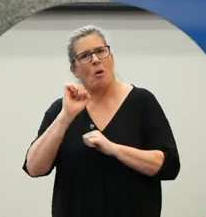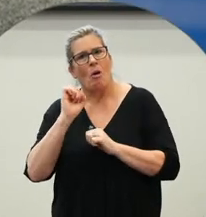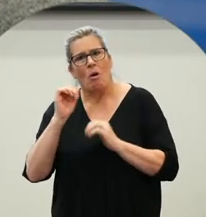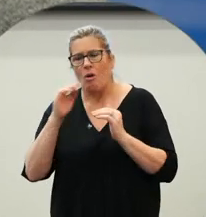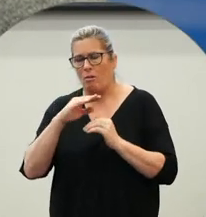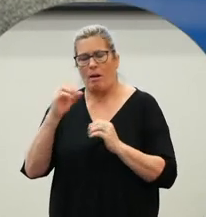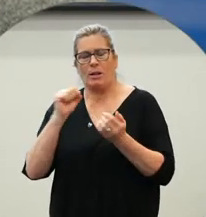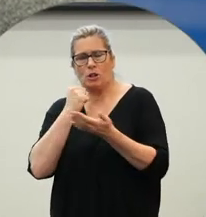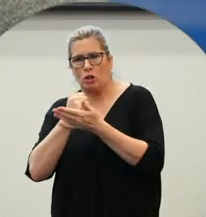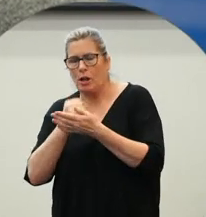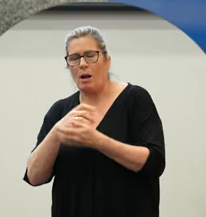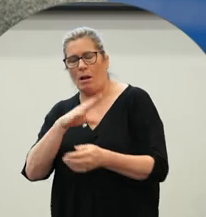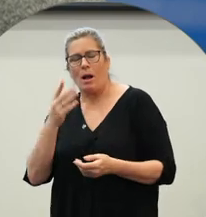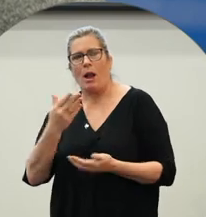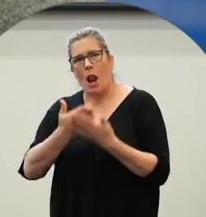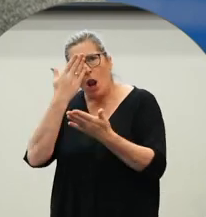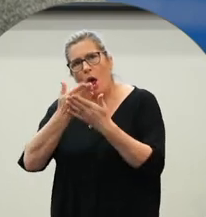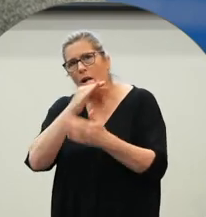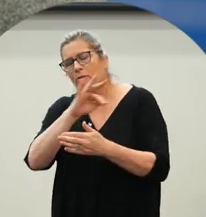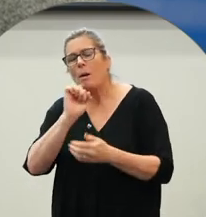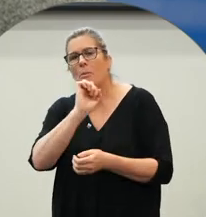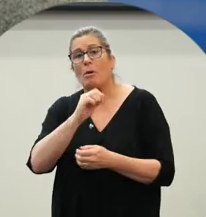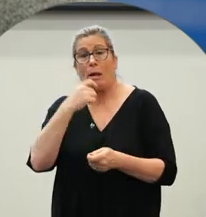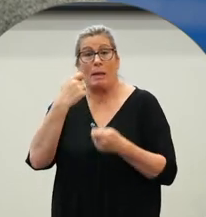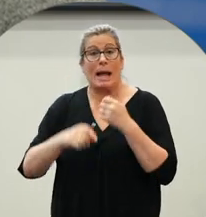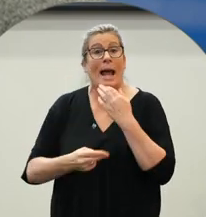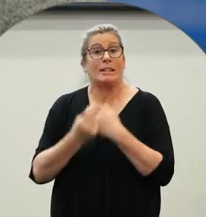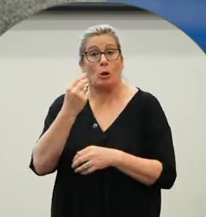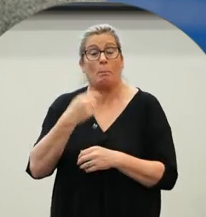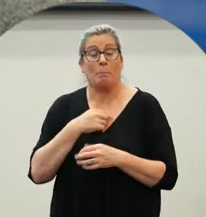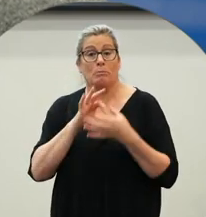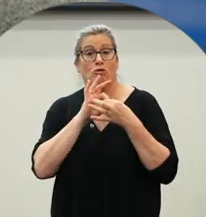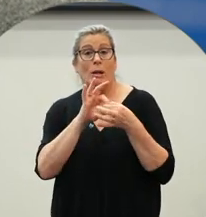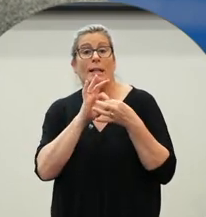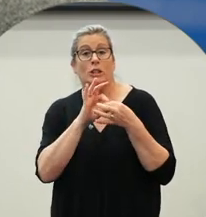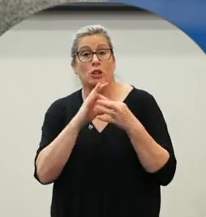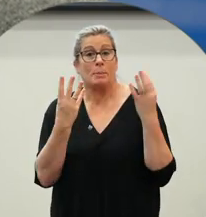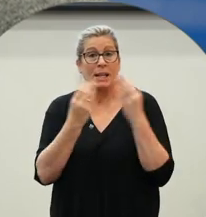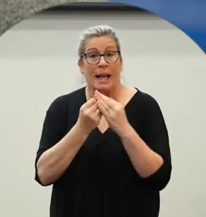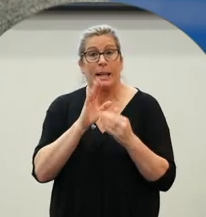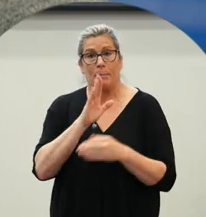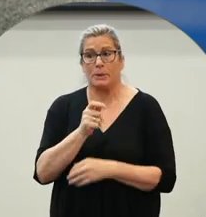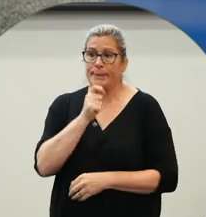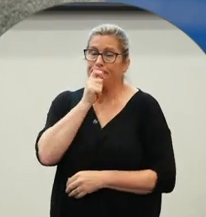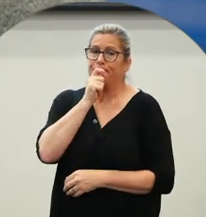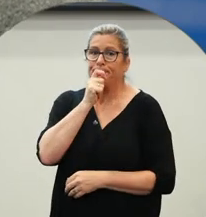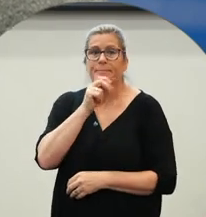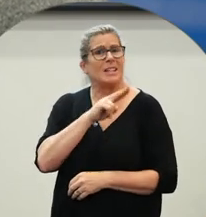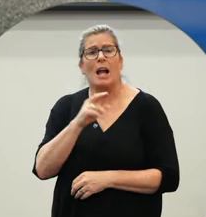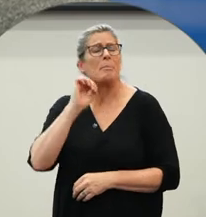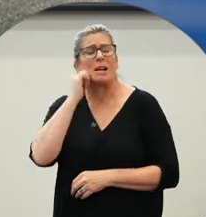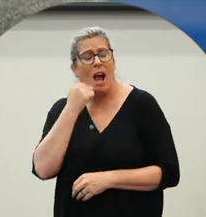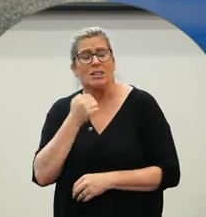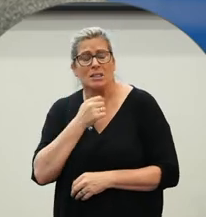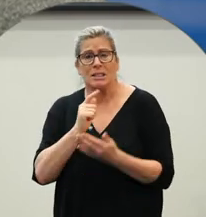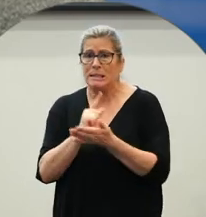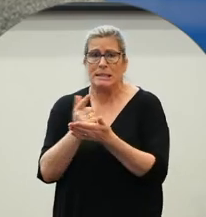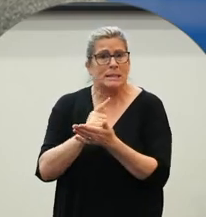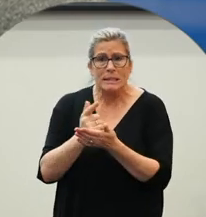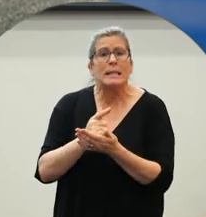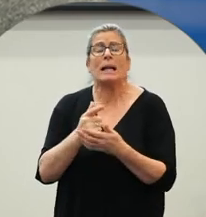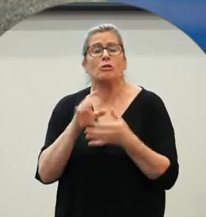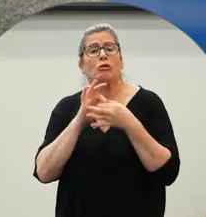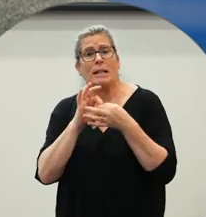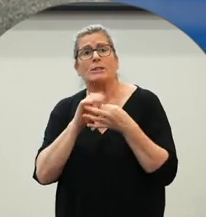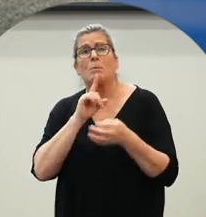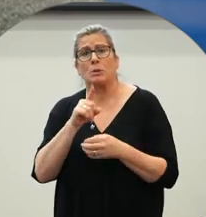a relationship together, which had to be kept secret. what would the not just because it was a same-sex relationship, but also because